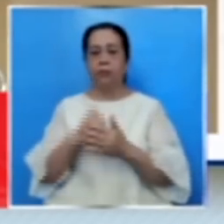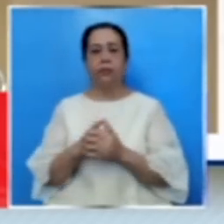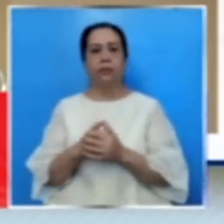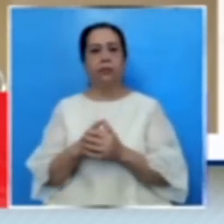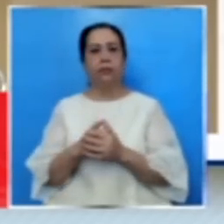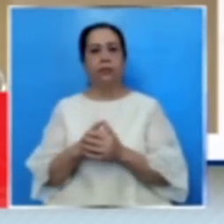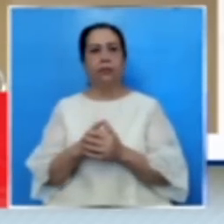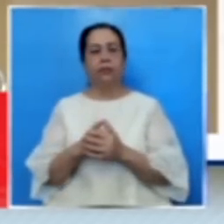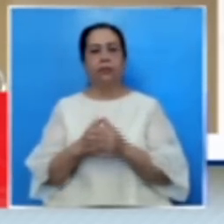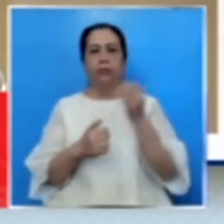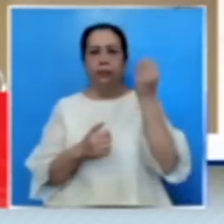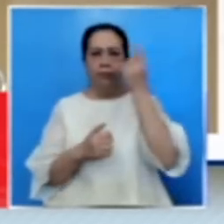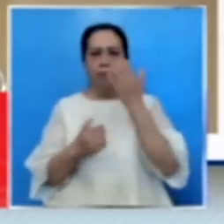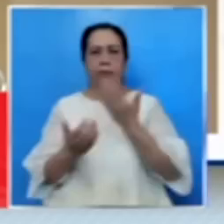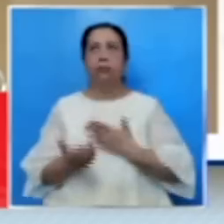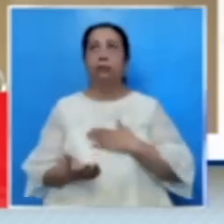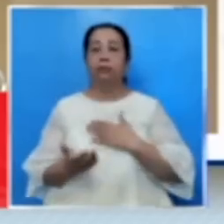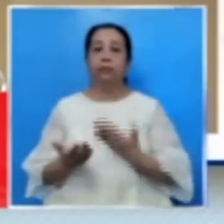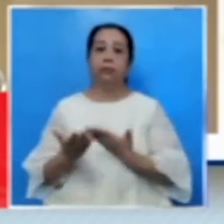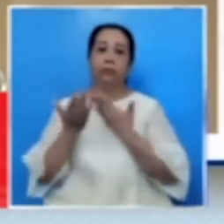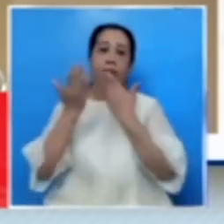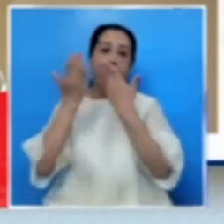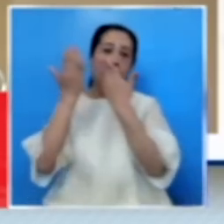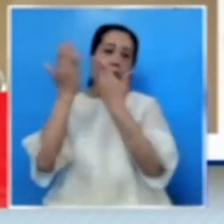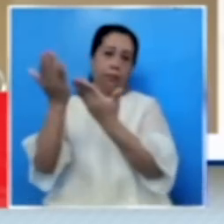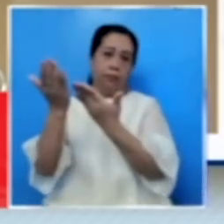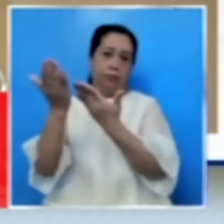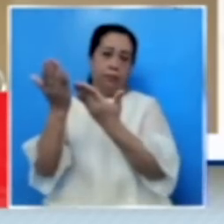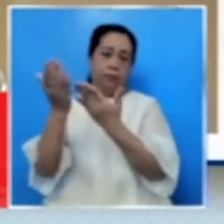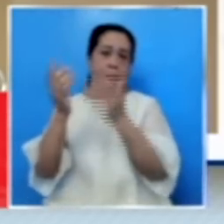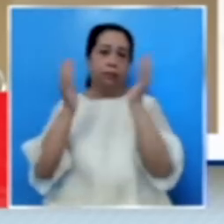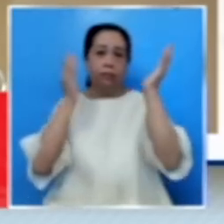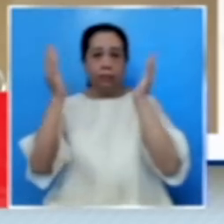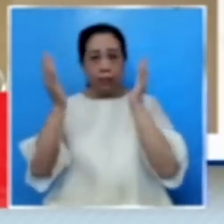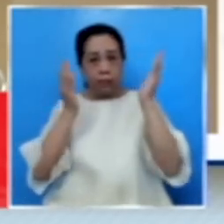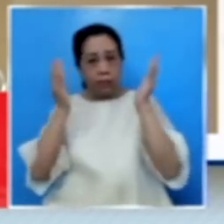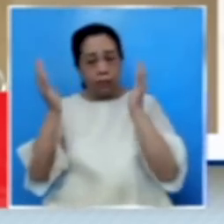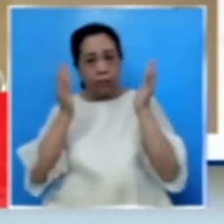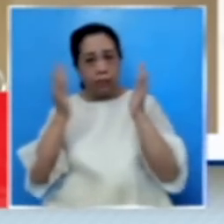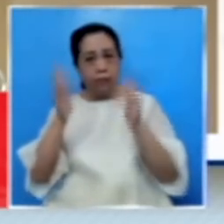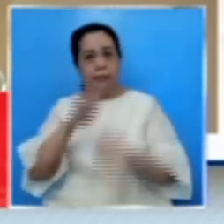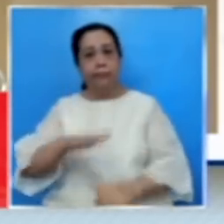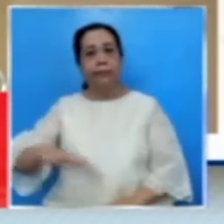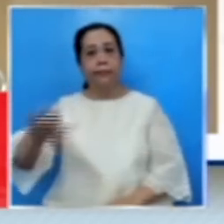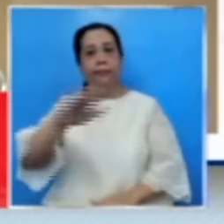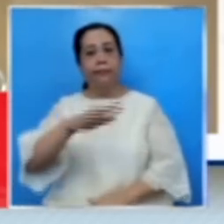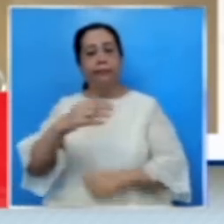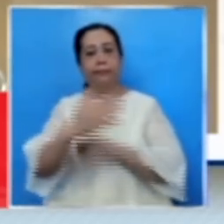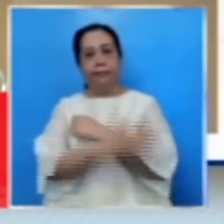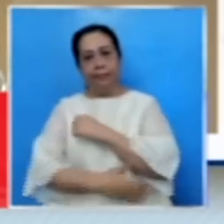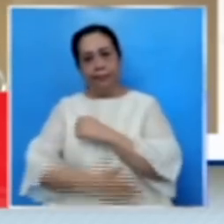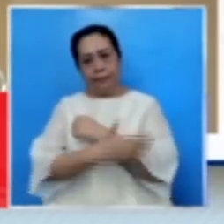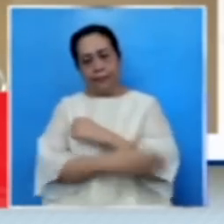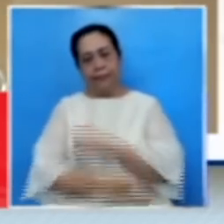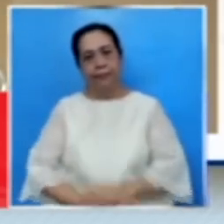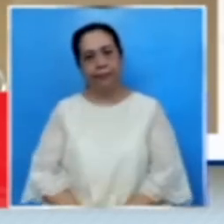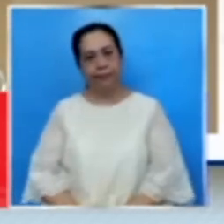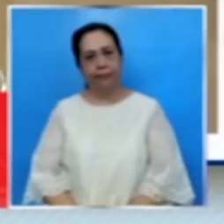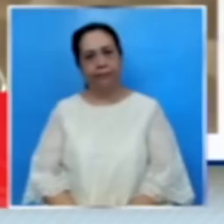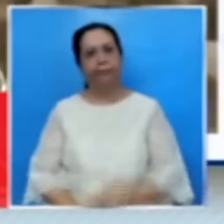consecrate myself to the service of the nation. There